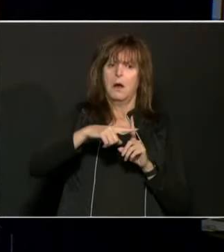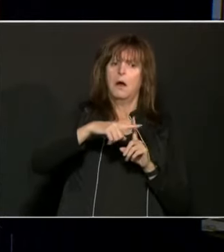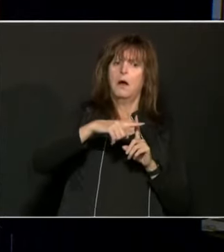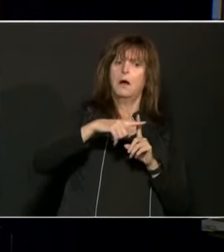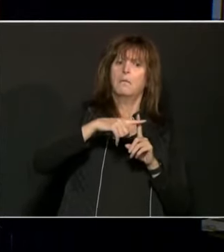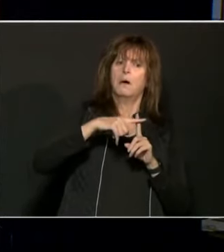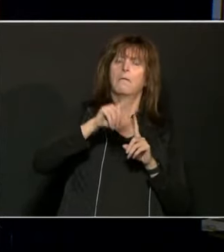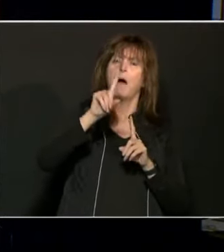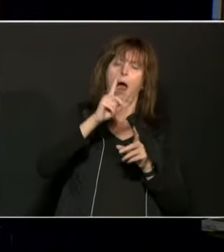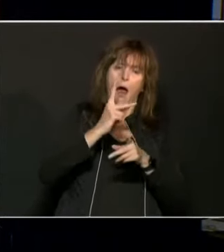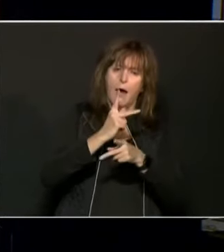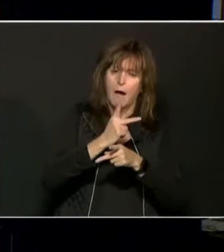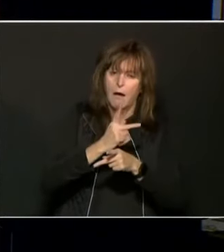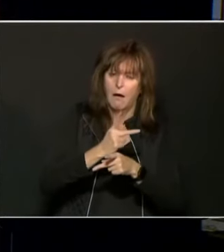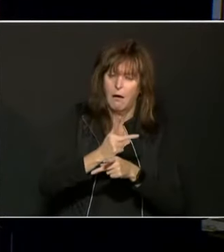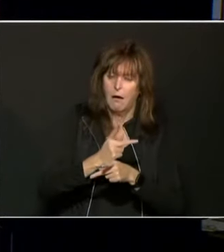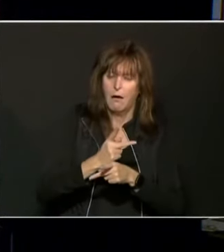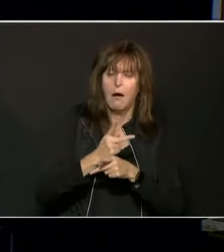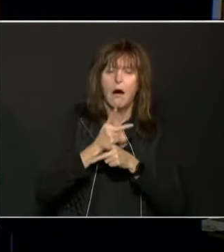you to suggest that